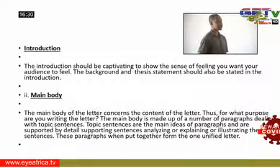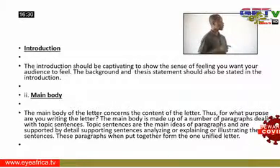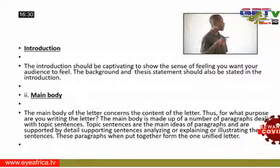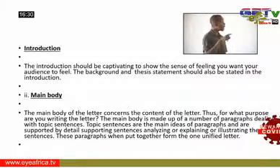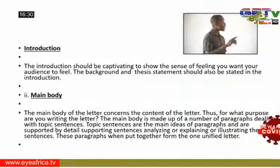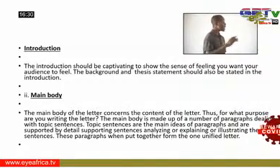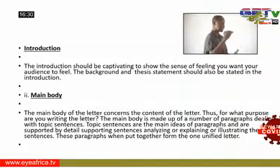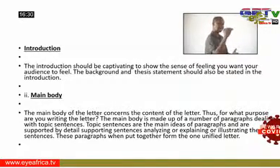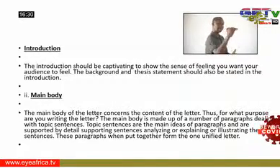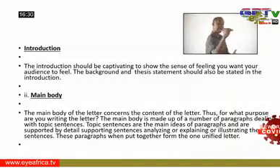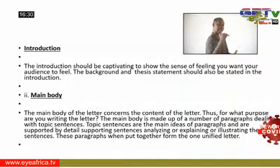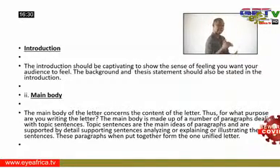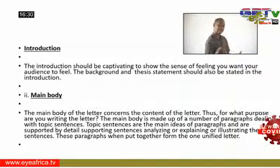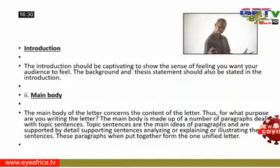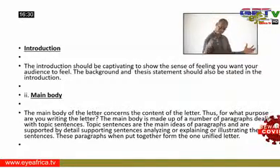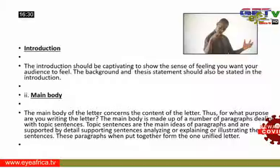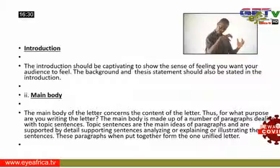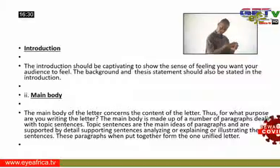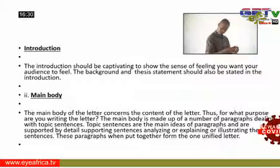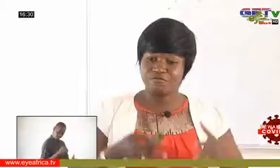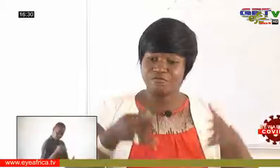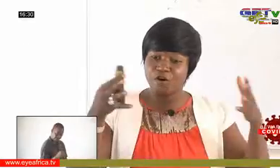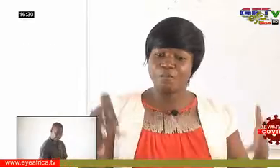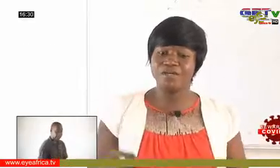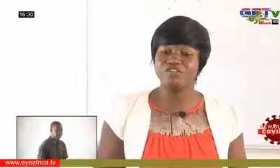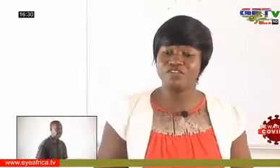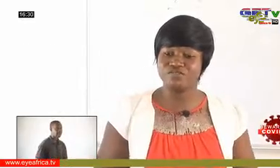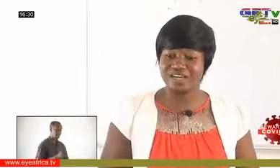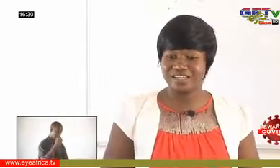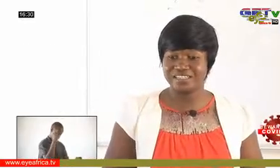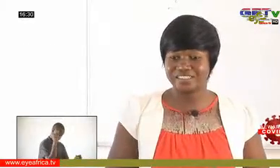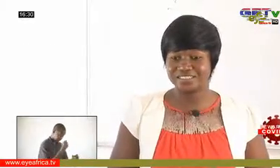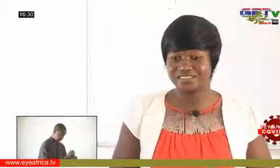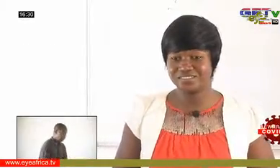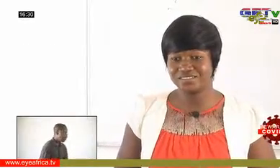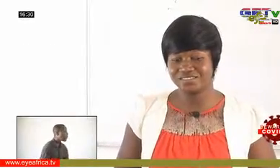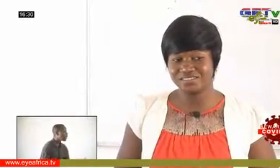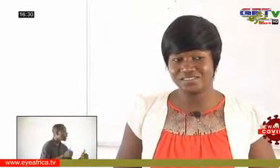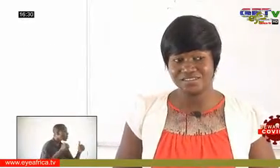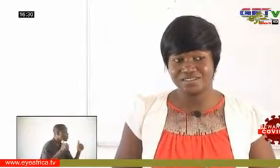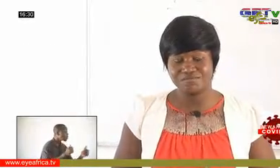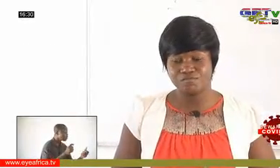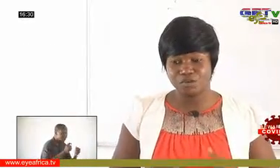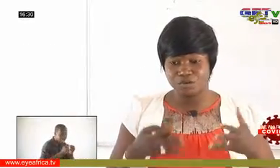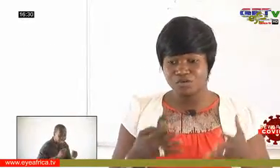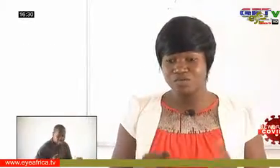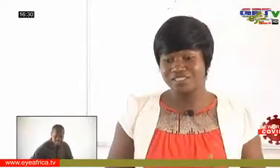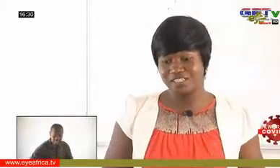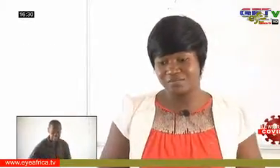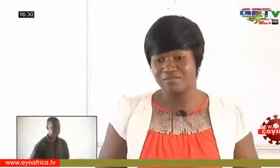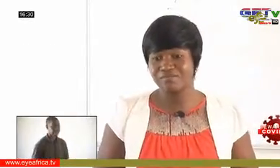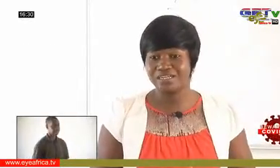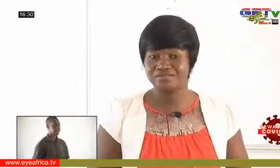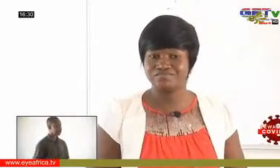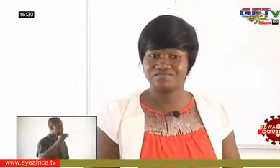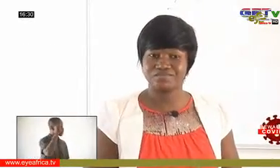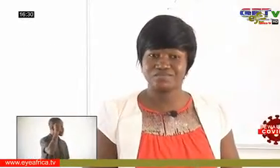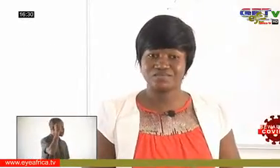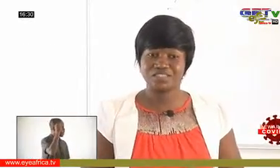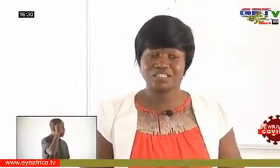These paragraphs, when put together, form a unified letter. But always